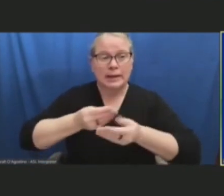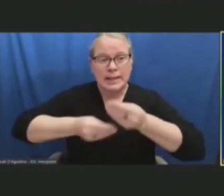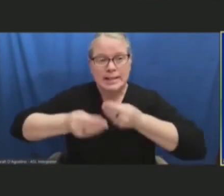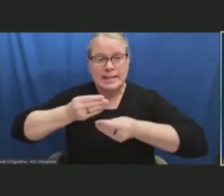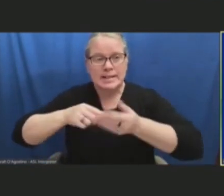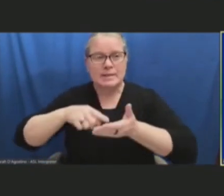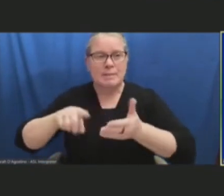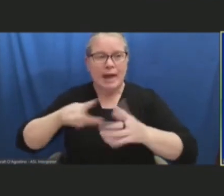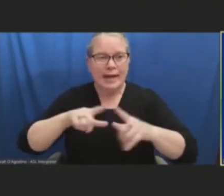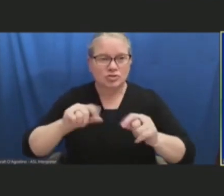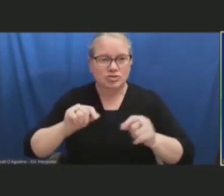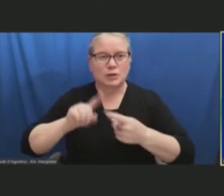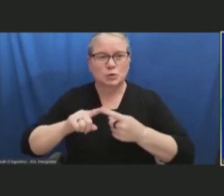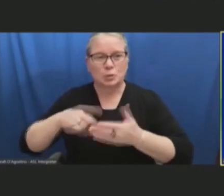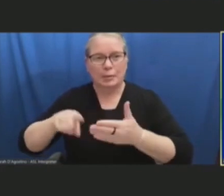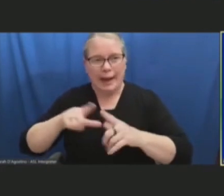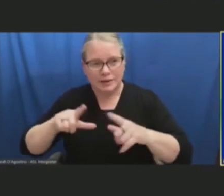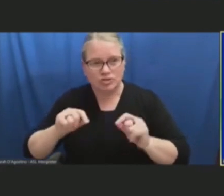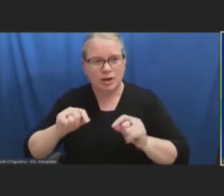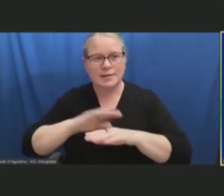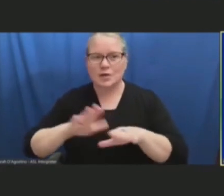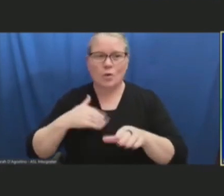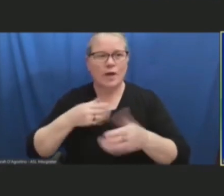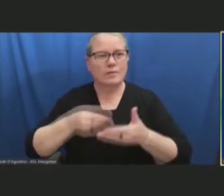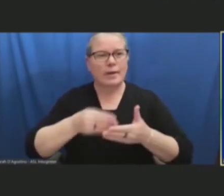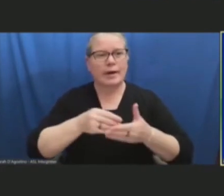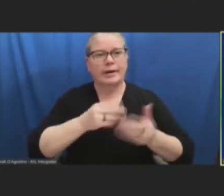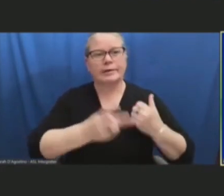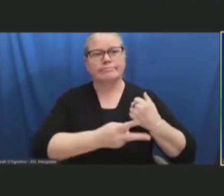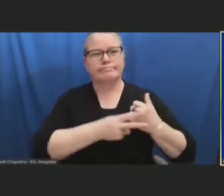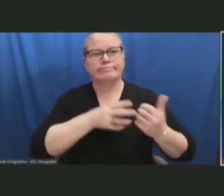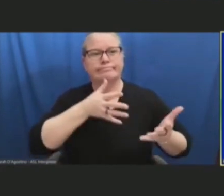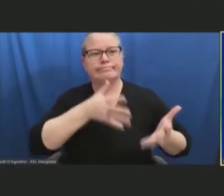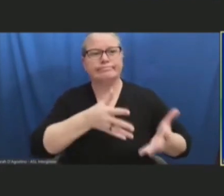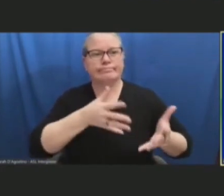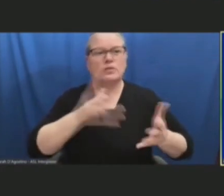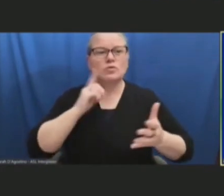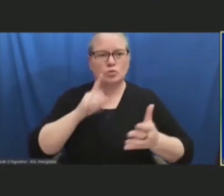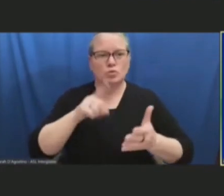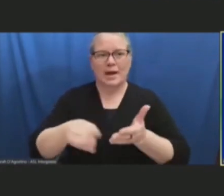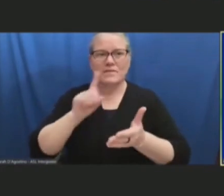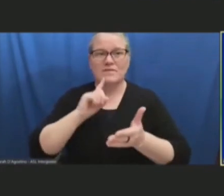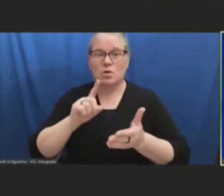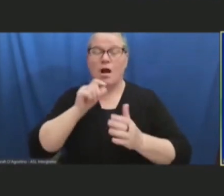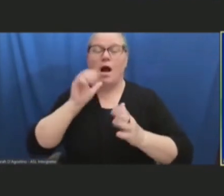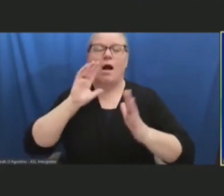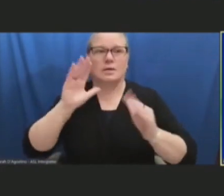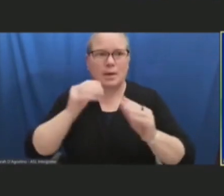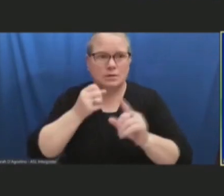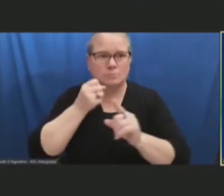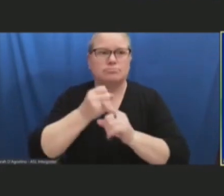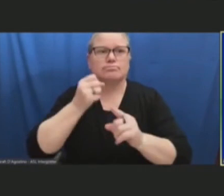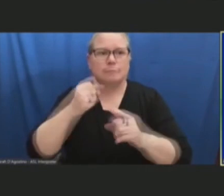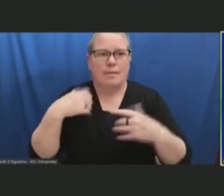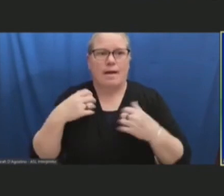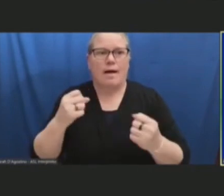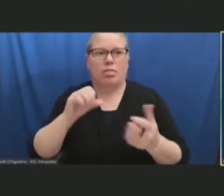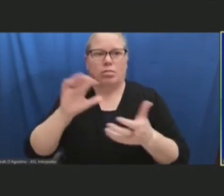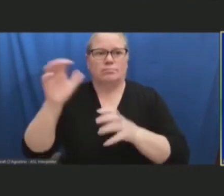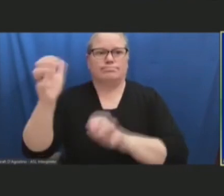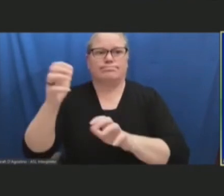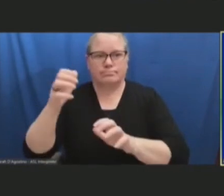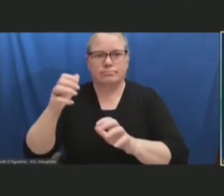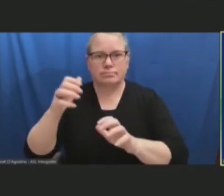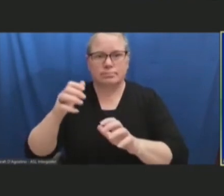have the resources to cover an unexpected event out of pocket. Health insurance coverage is vital, and if we look back